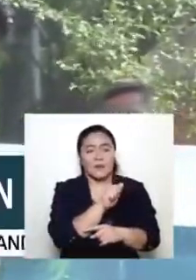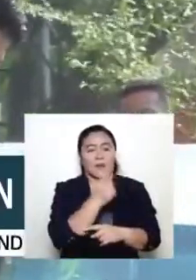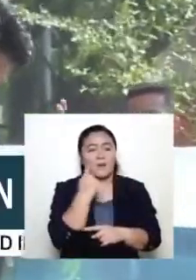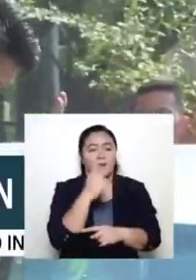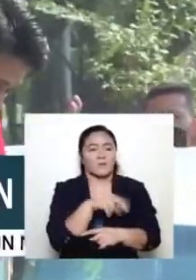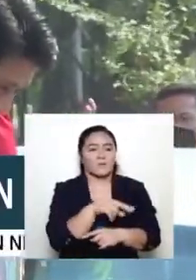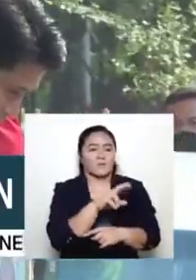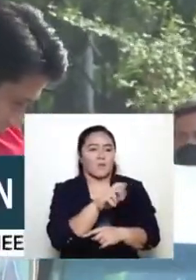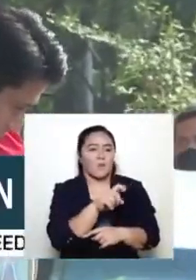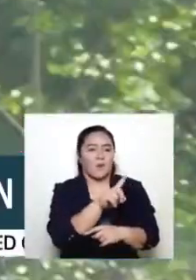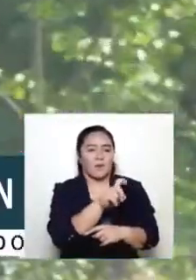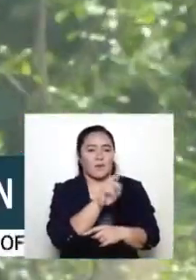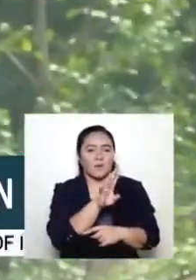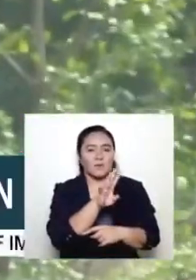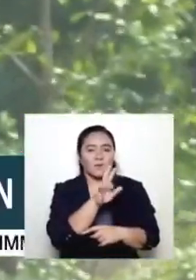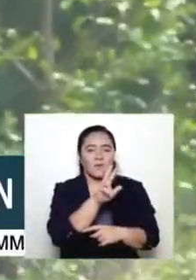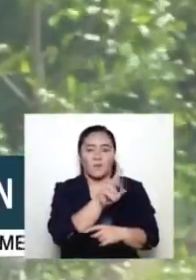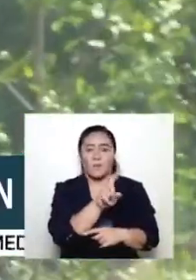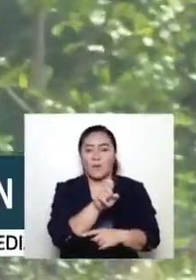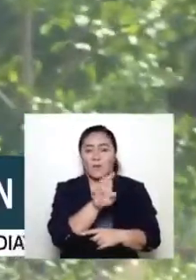132,380 voters. Now, in Hanlalan,